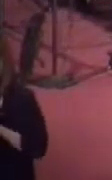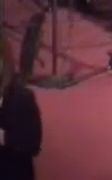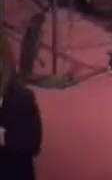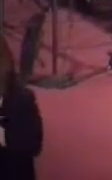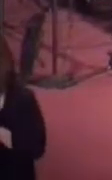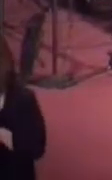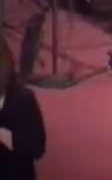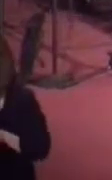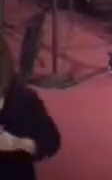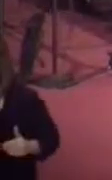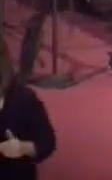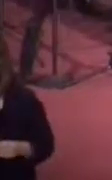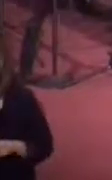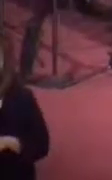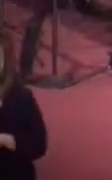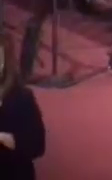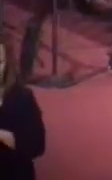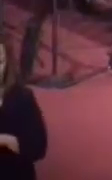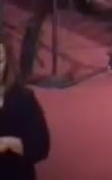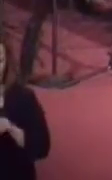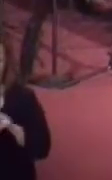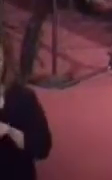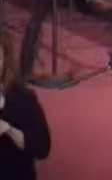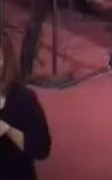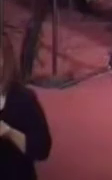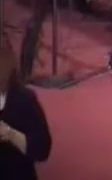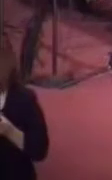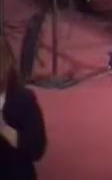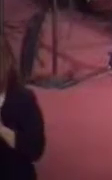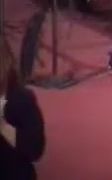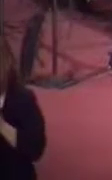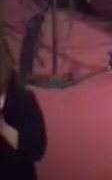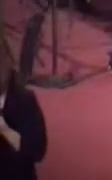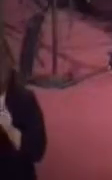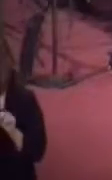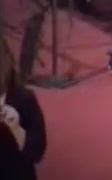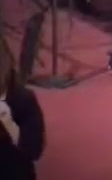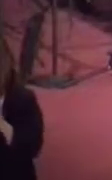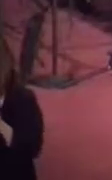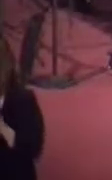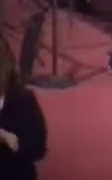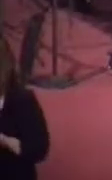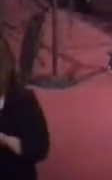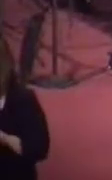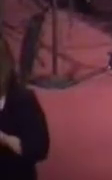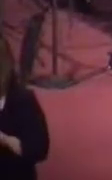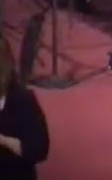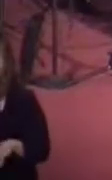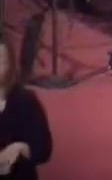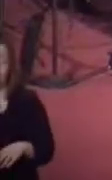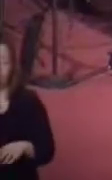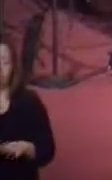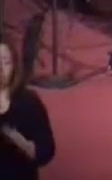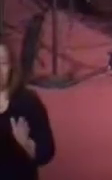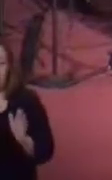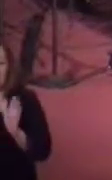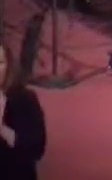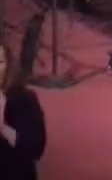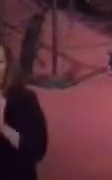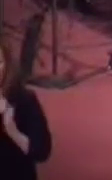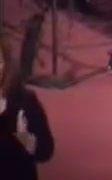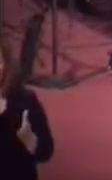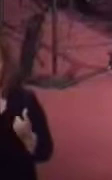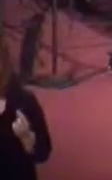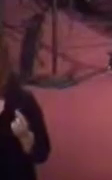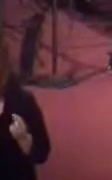them. And so naturally, people go online, on Twitter, on Facebook, on Instagram, and one of the first things they offer up as a Christian is what?